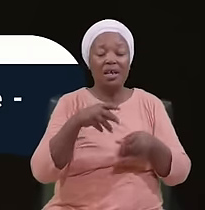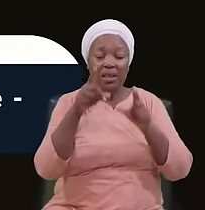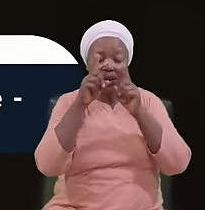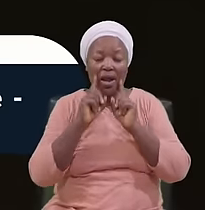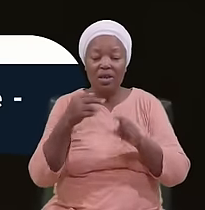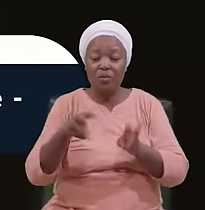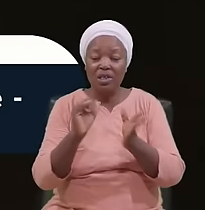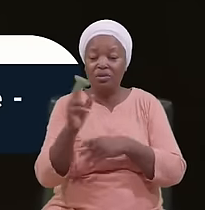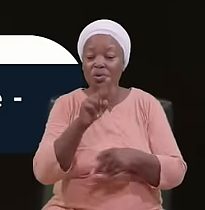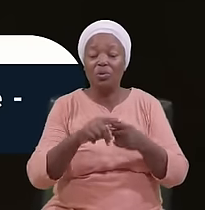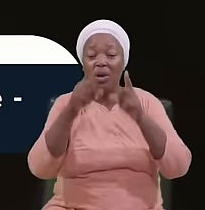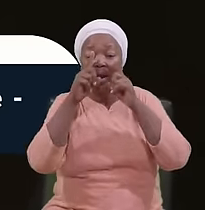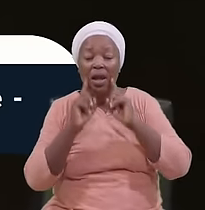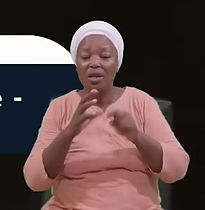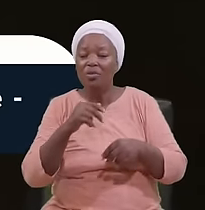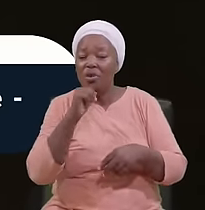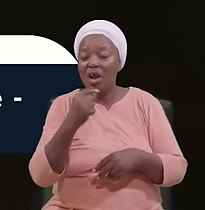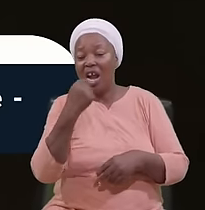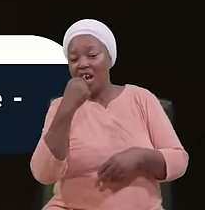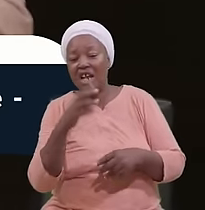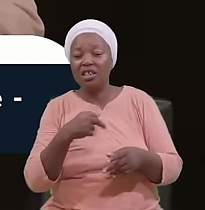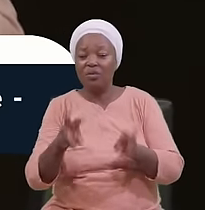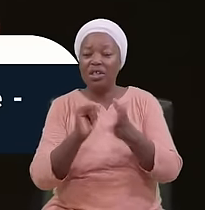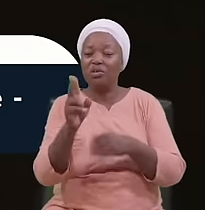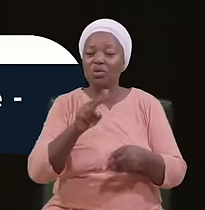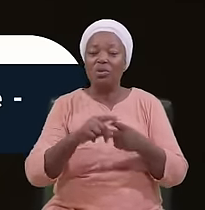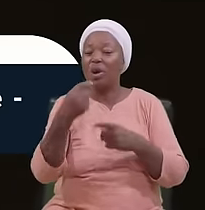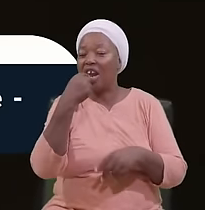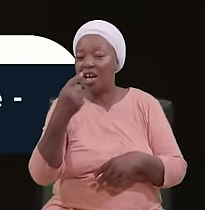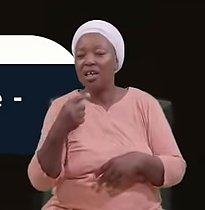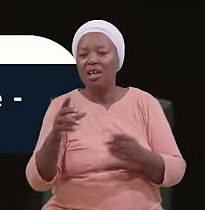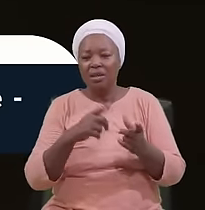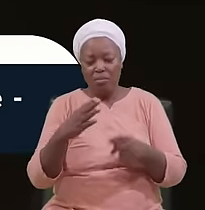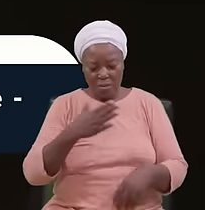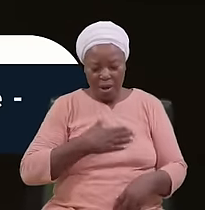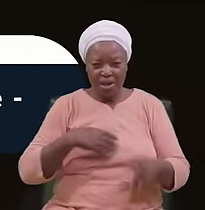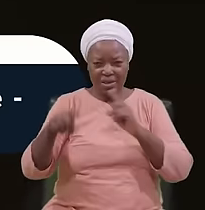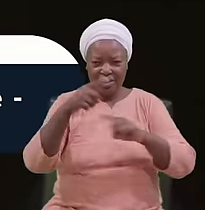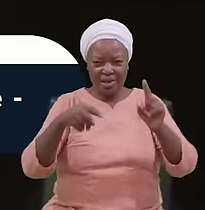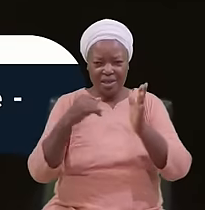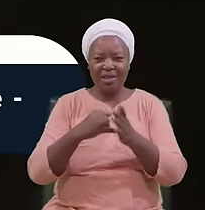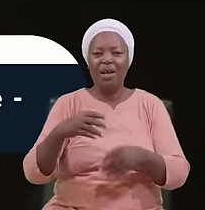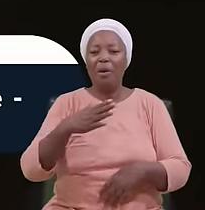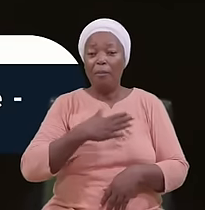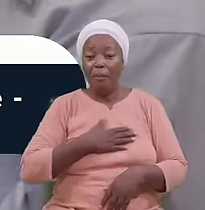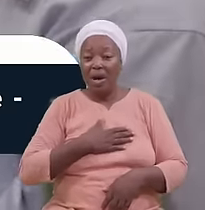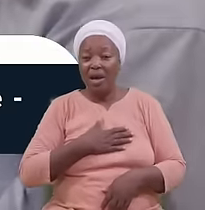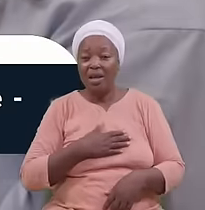cry, you'll not regret the way you used to regret, my miracle is in the making.